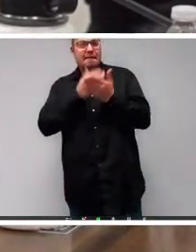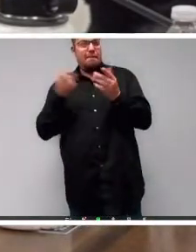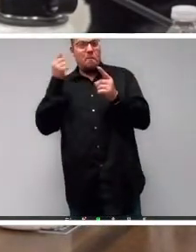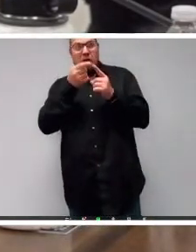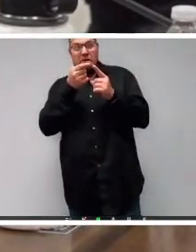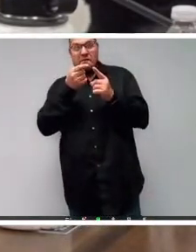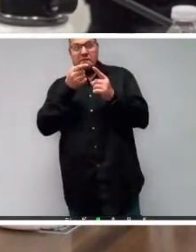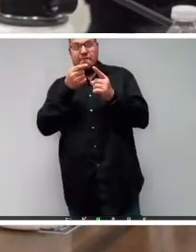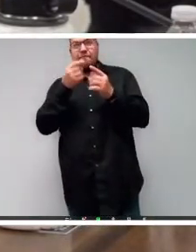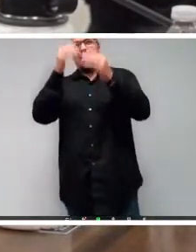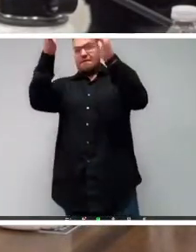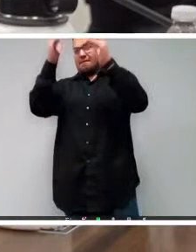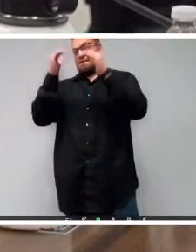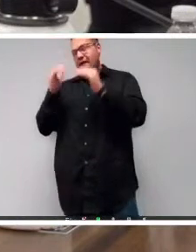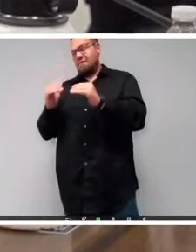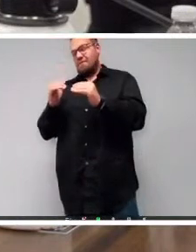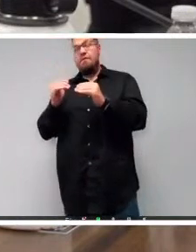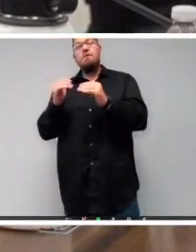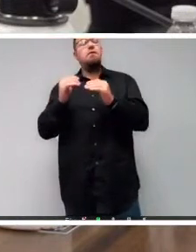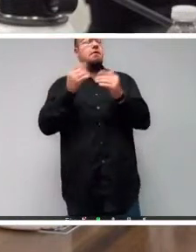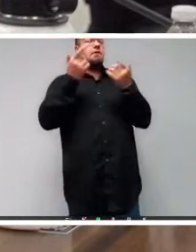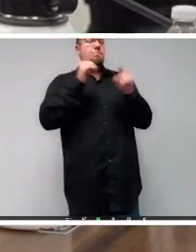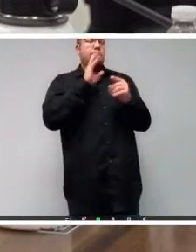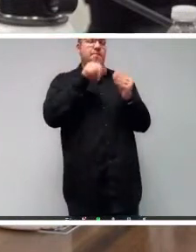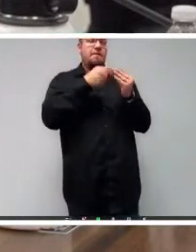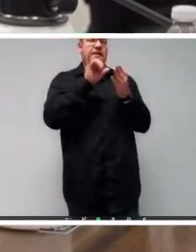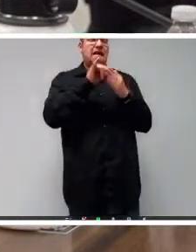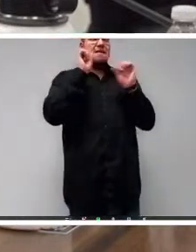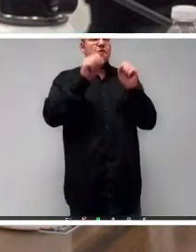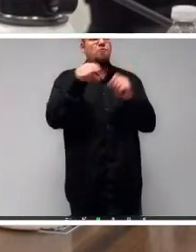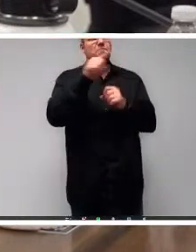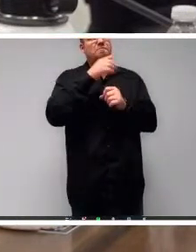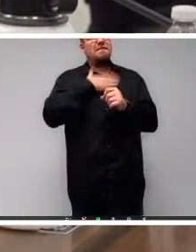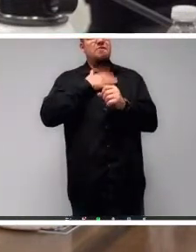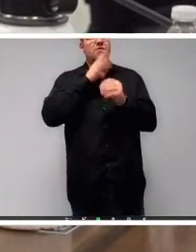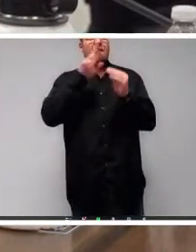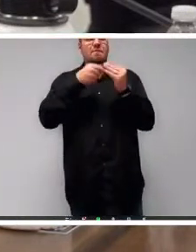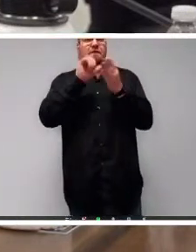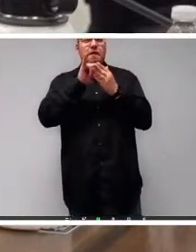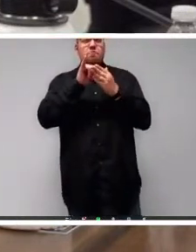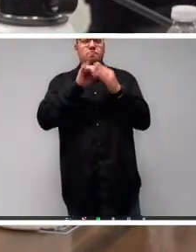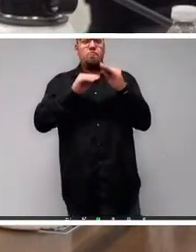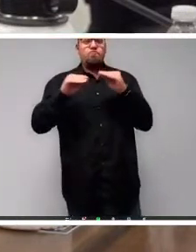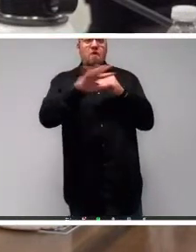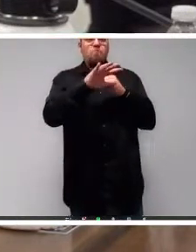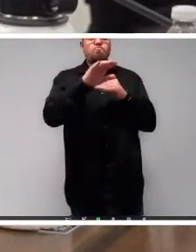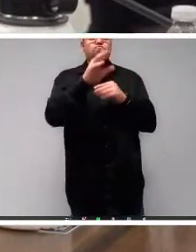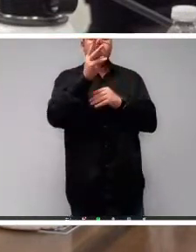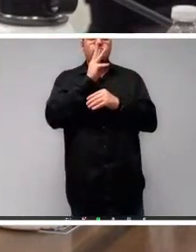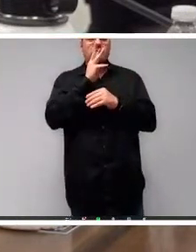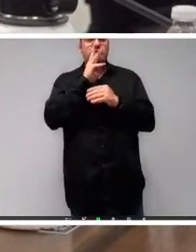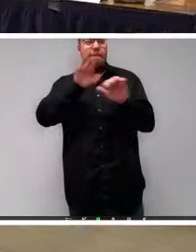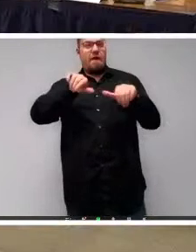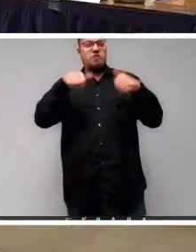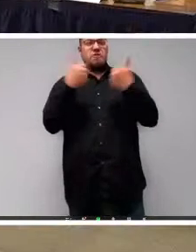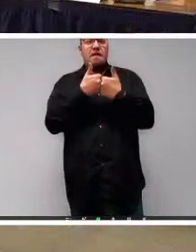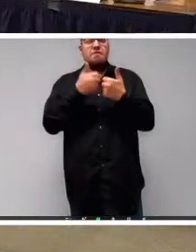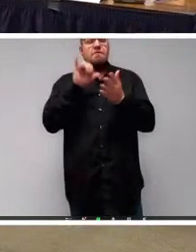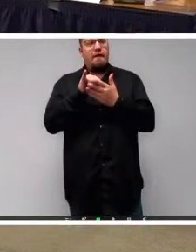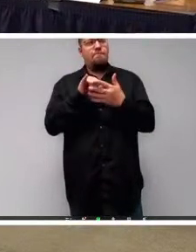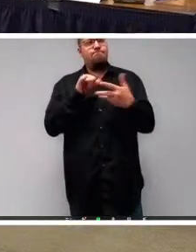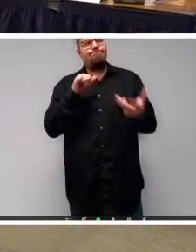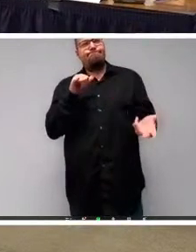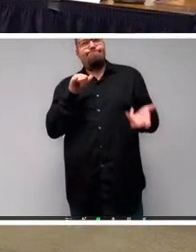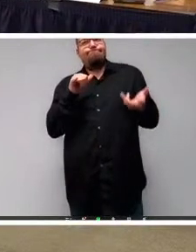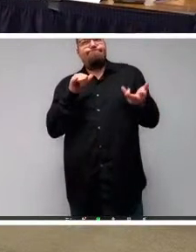next conversation. Okay, and when you do, can you talk about the groundwater mm-hmm. and some of the challenges that, I